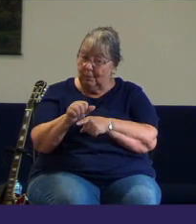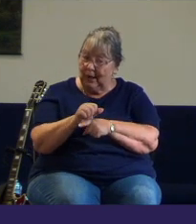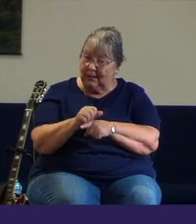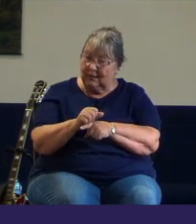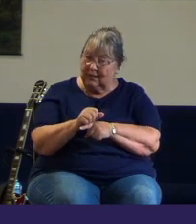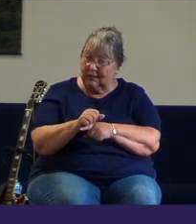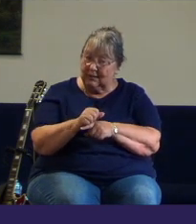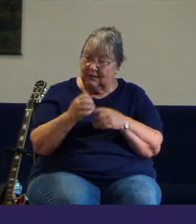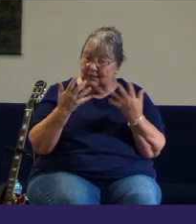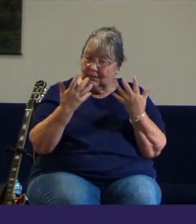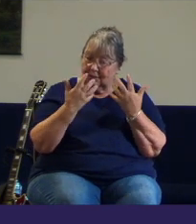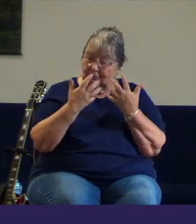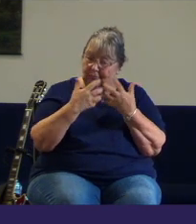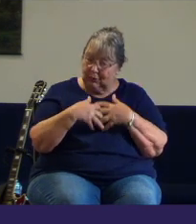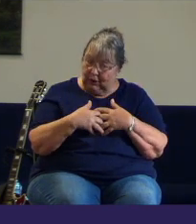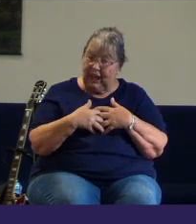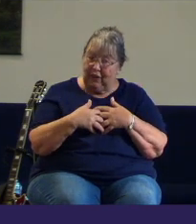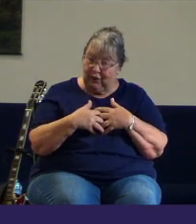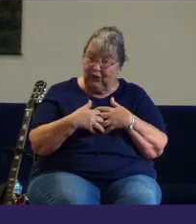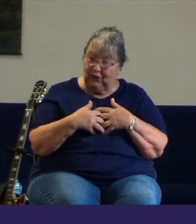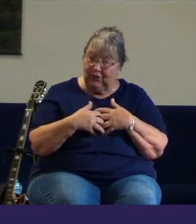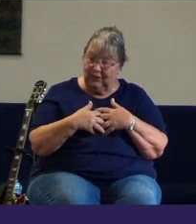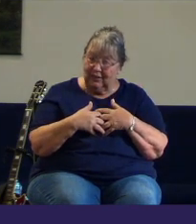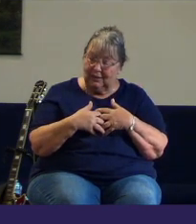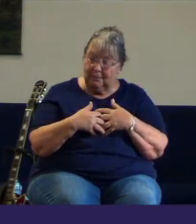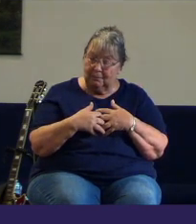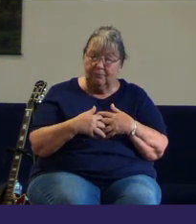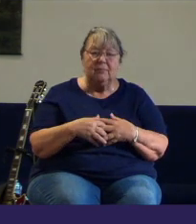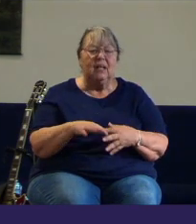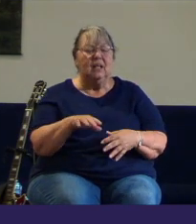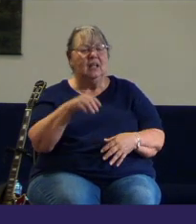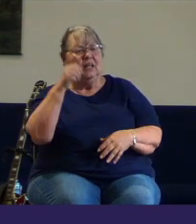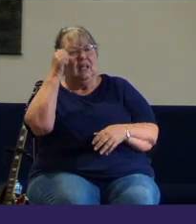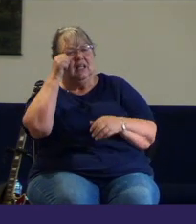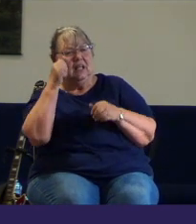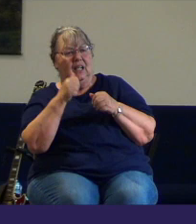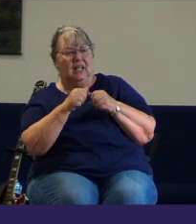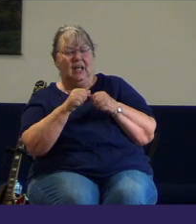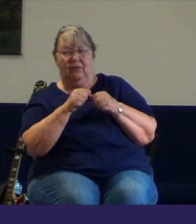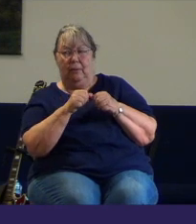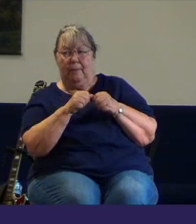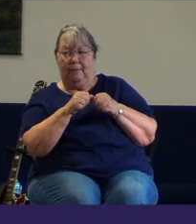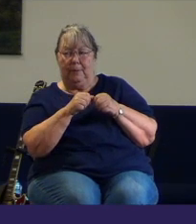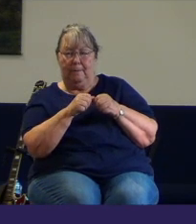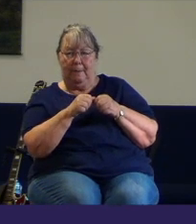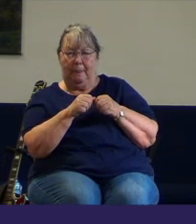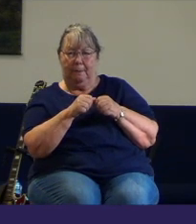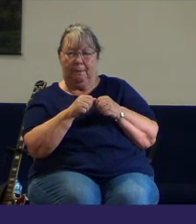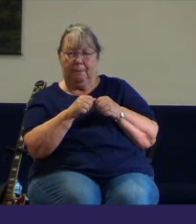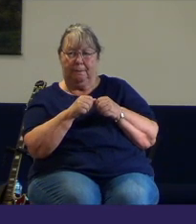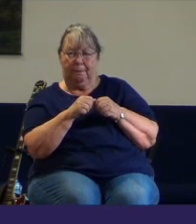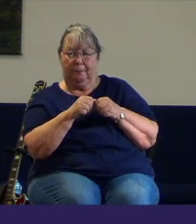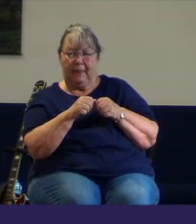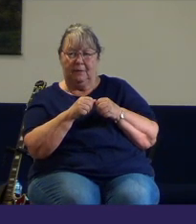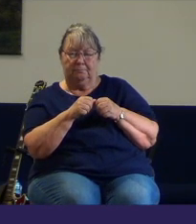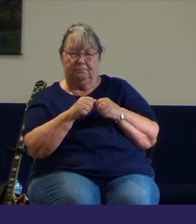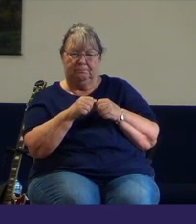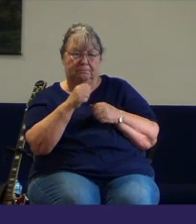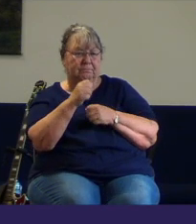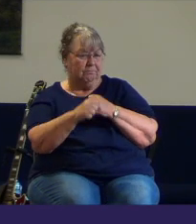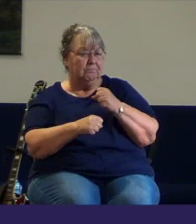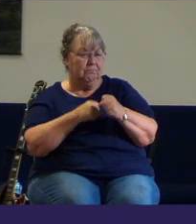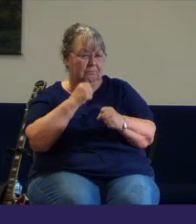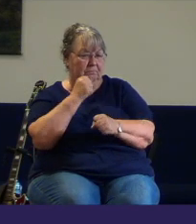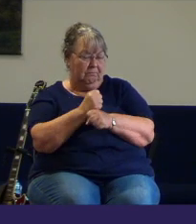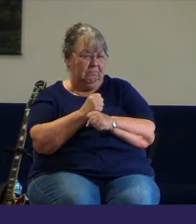practice, we're also preaching his word. So I remember I mentioned this before, but this was some years ago, and so